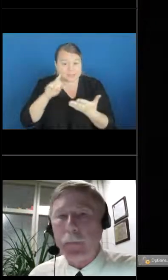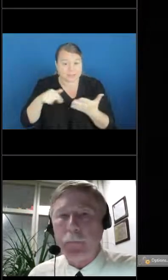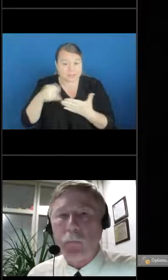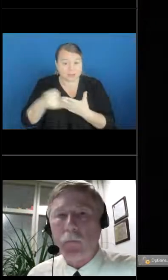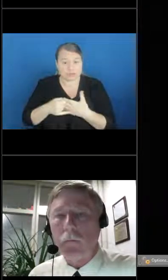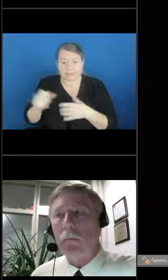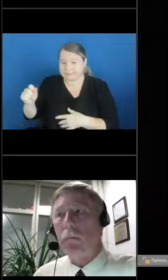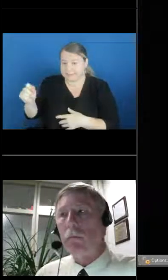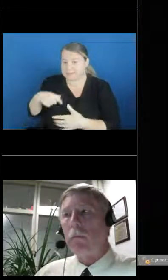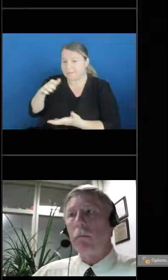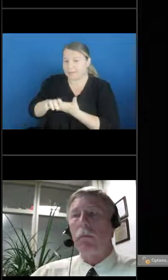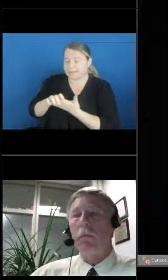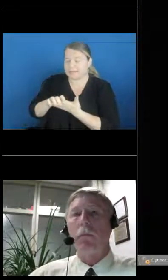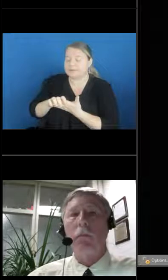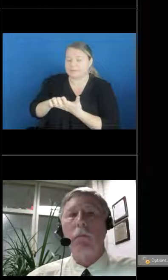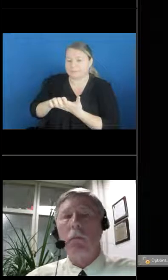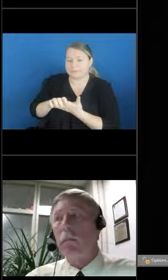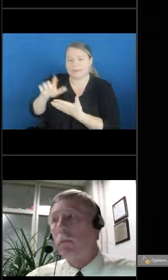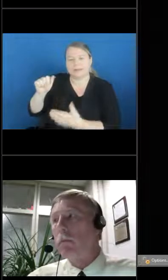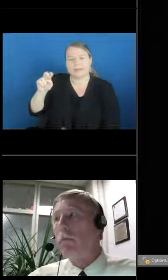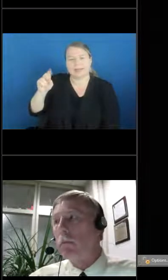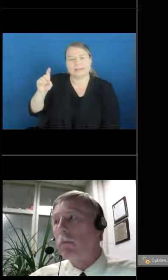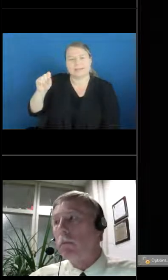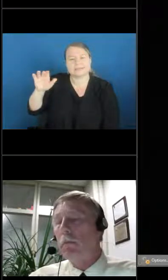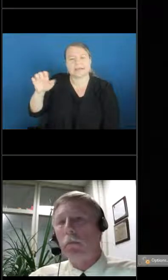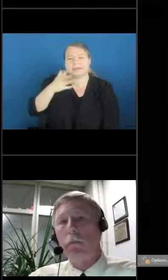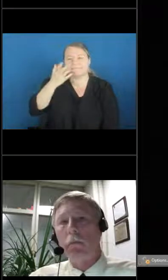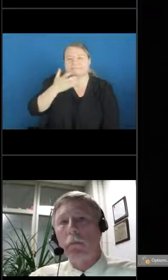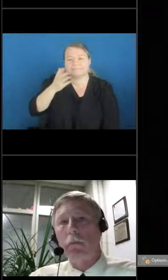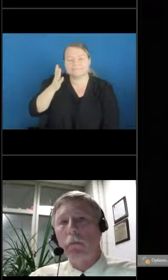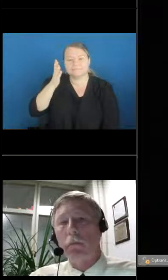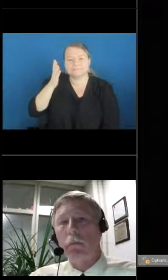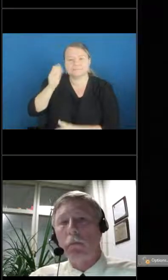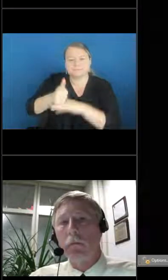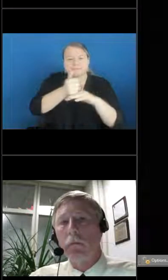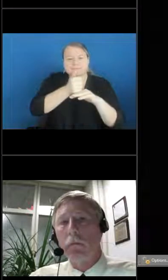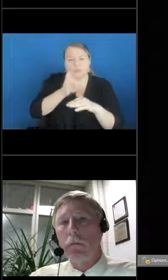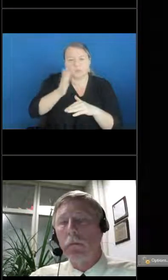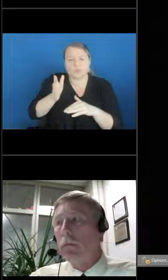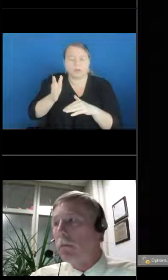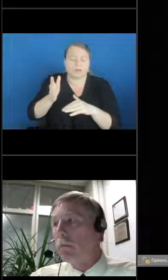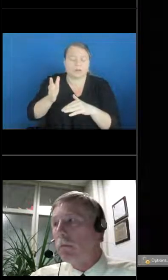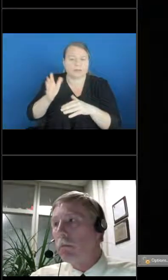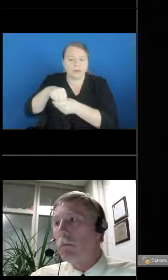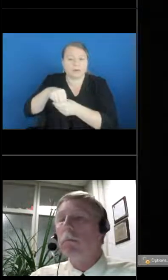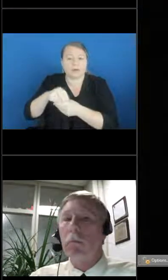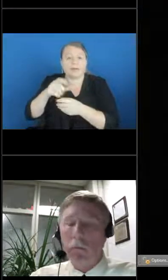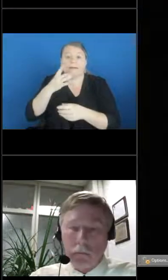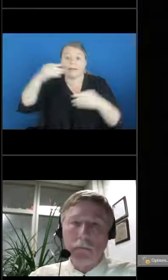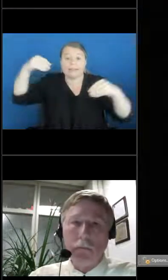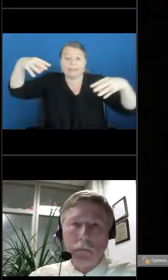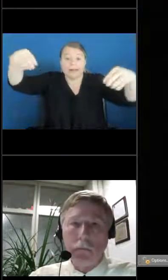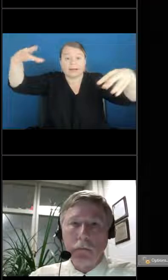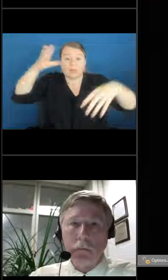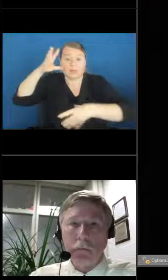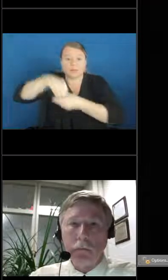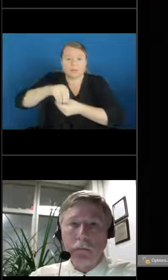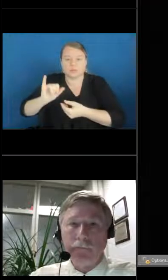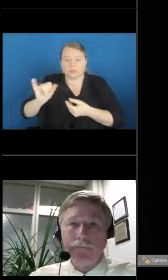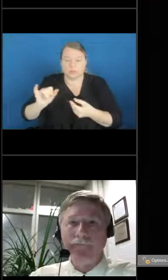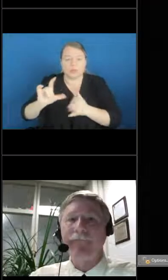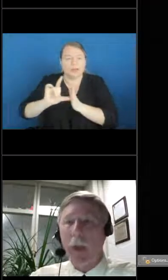to be landscape included, also lighting. So, but again, that will all come to light in the detailed